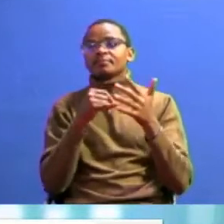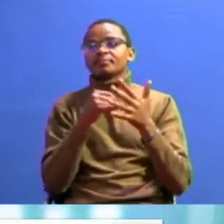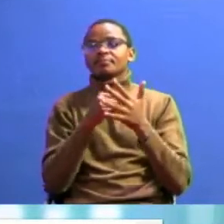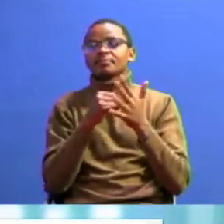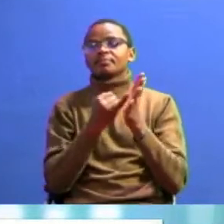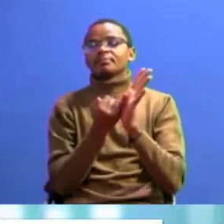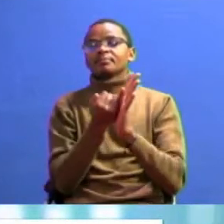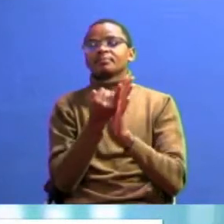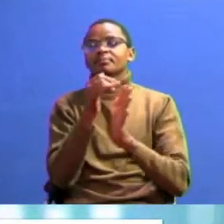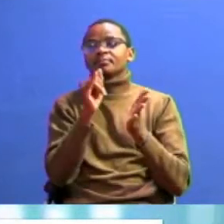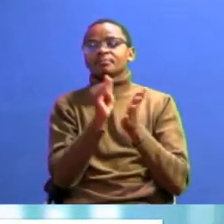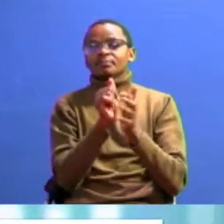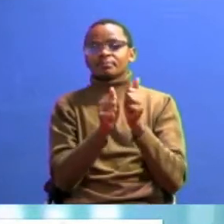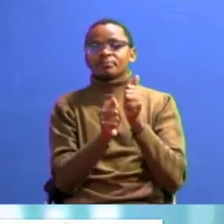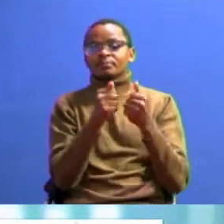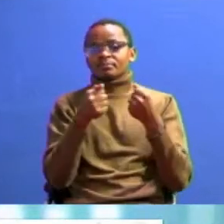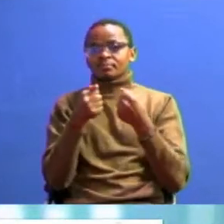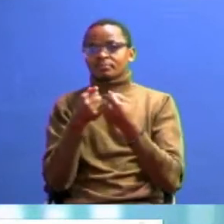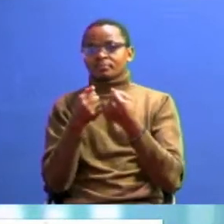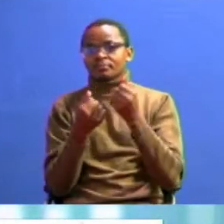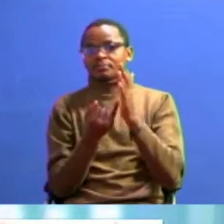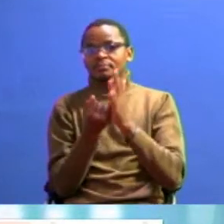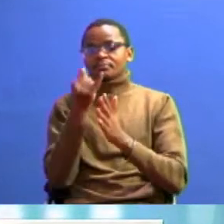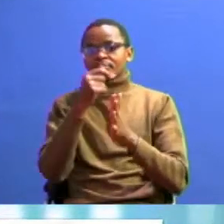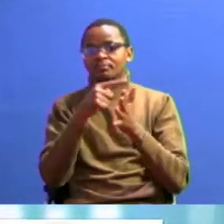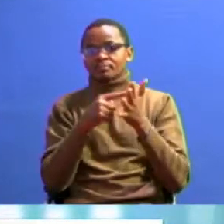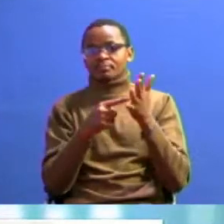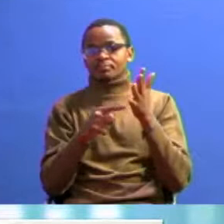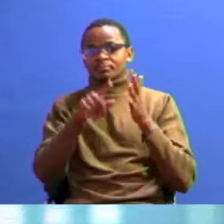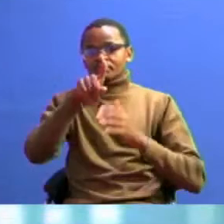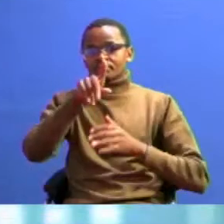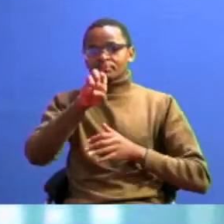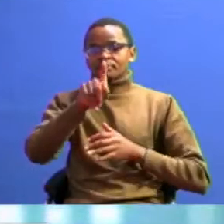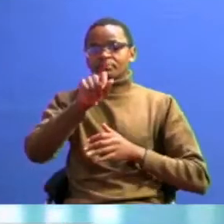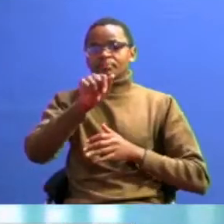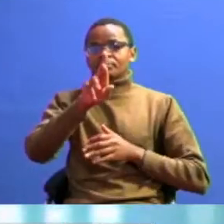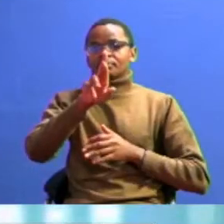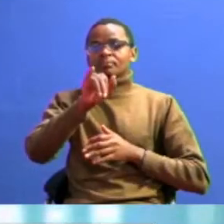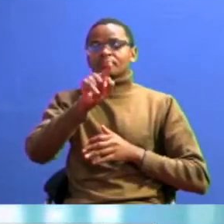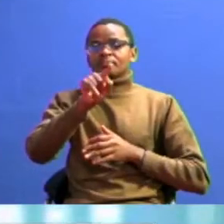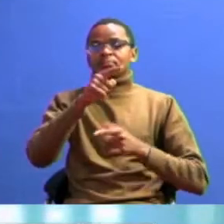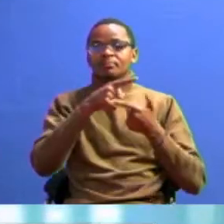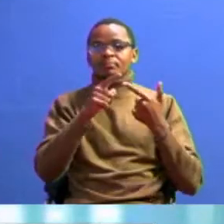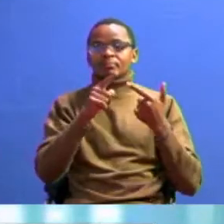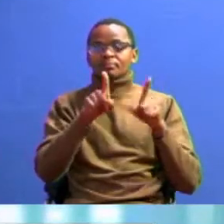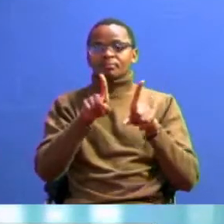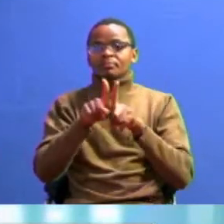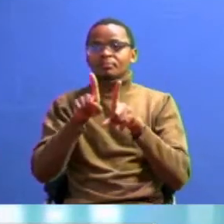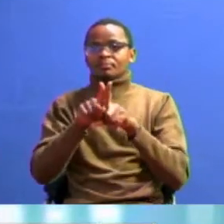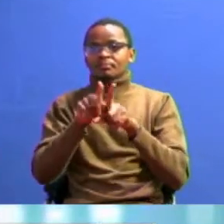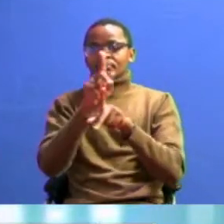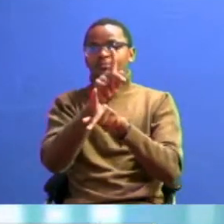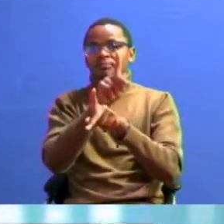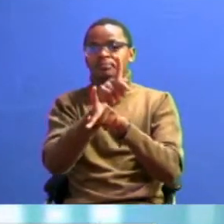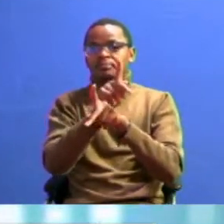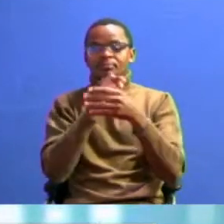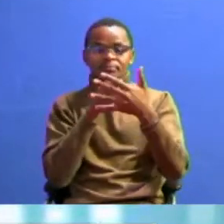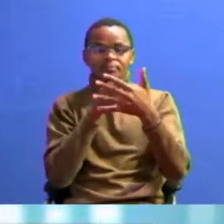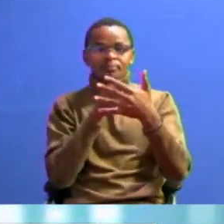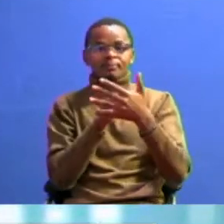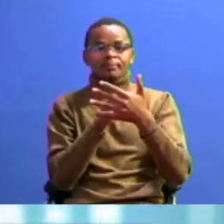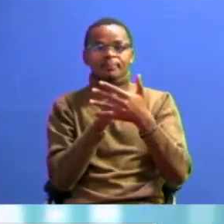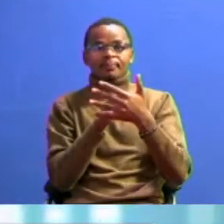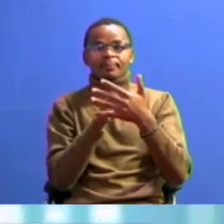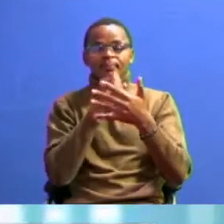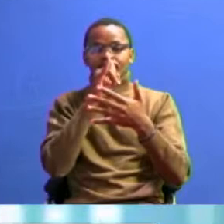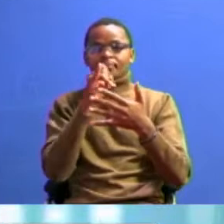aggravates. So that which causes it to aggravate is what we call perpetuating factors. But we also have what we call protective factors. Protective factors